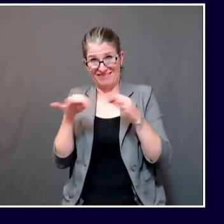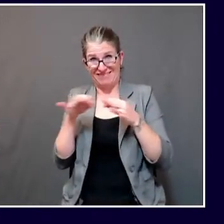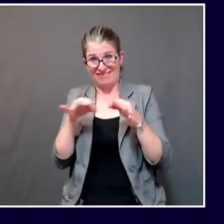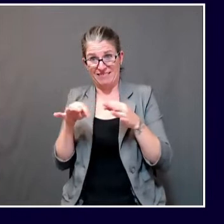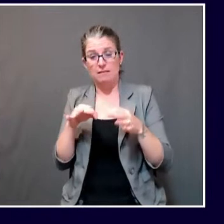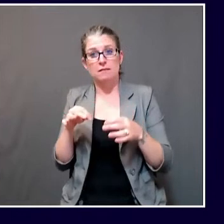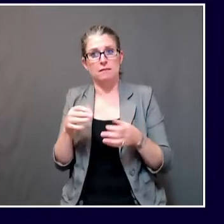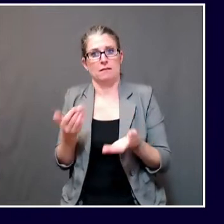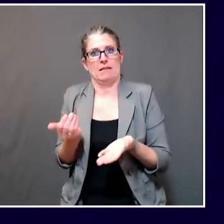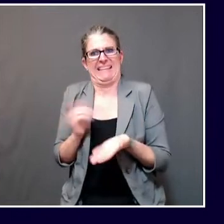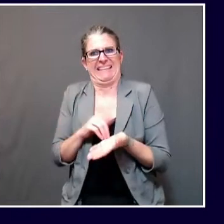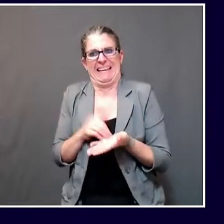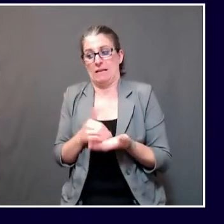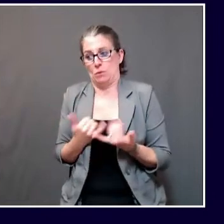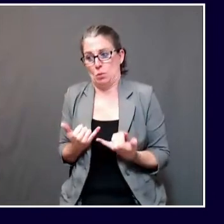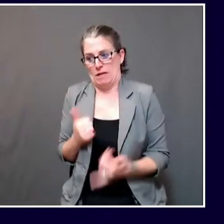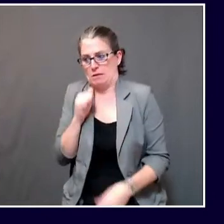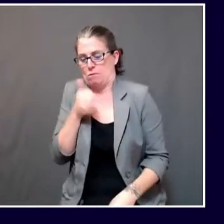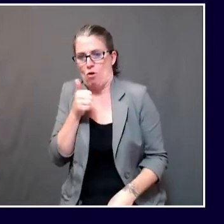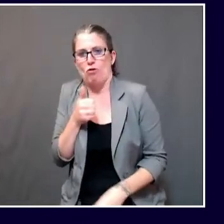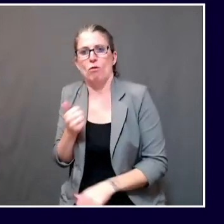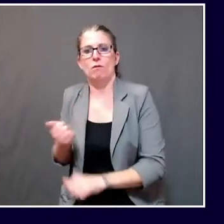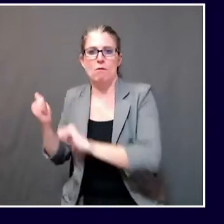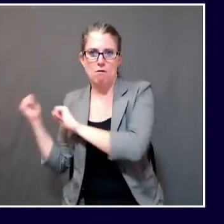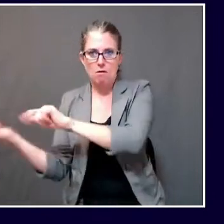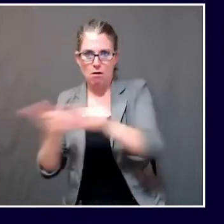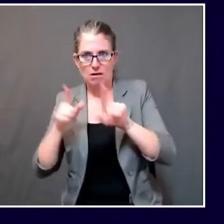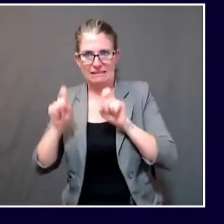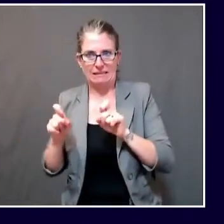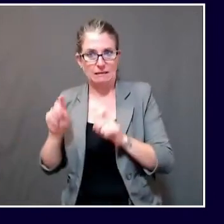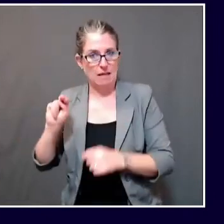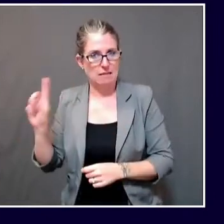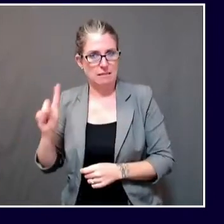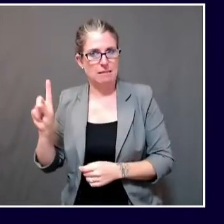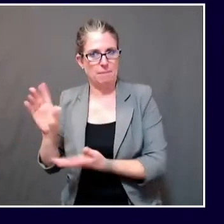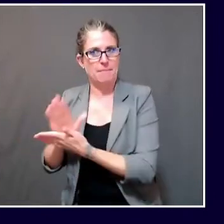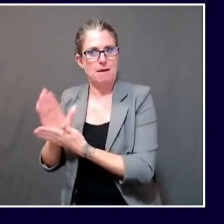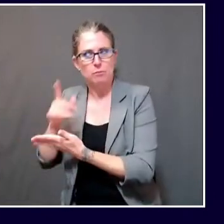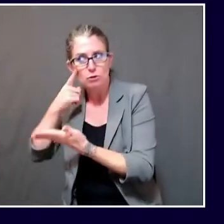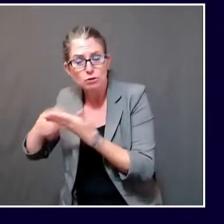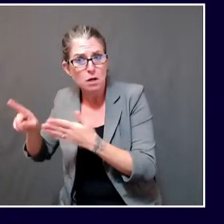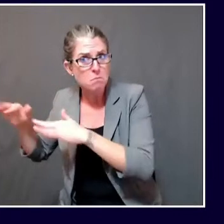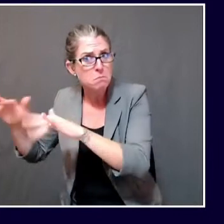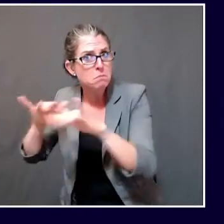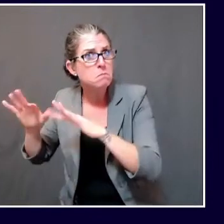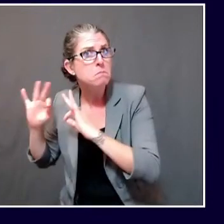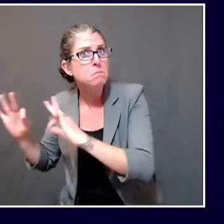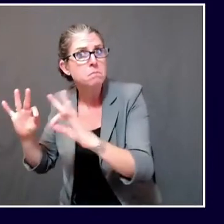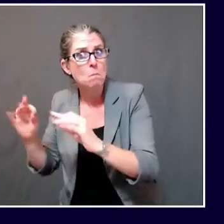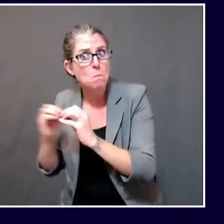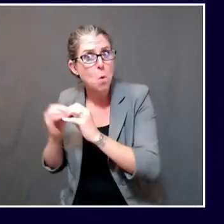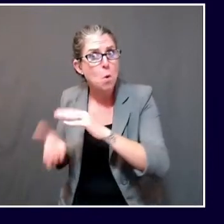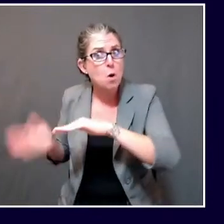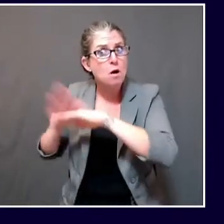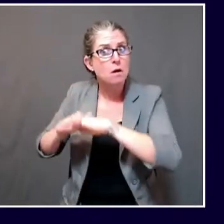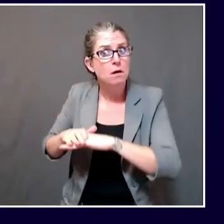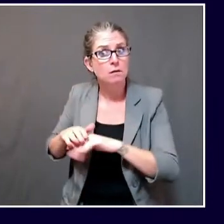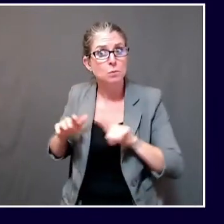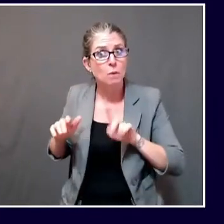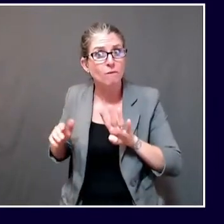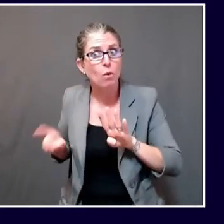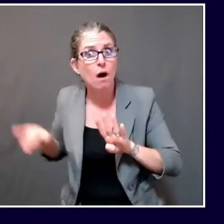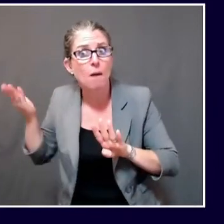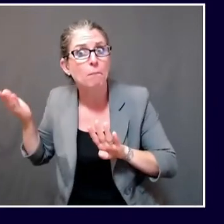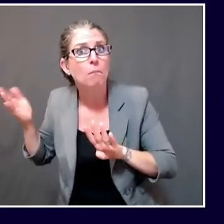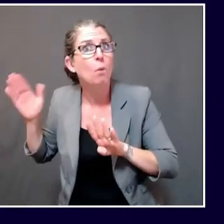today and tomorrow, after which time we'll have a better sense of whether there is ongoing transmission of COVID-19